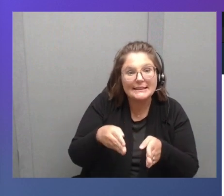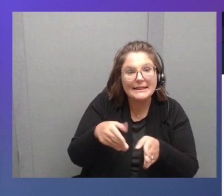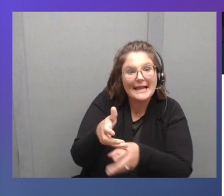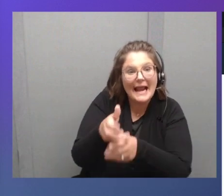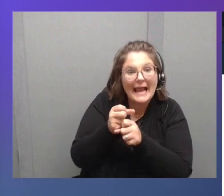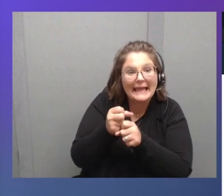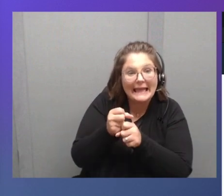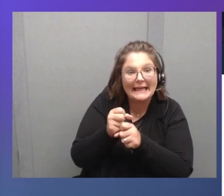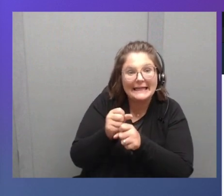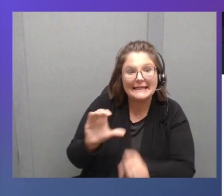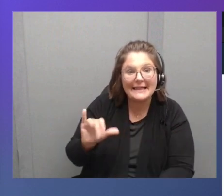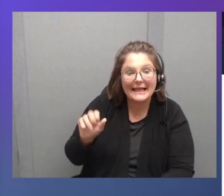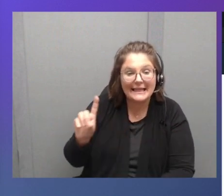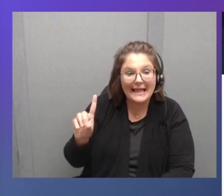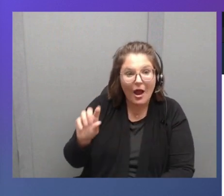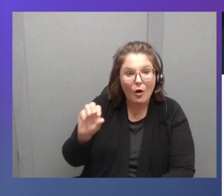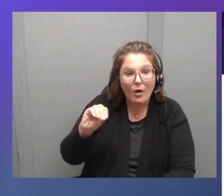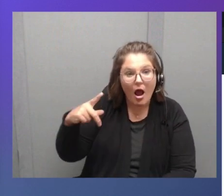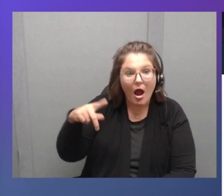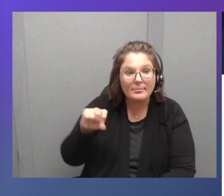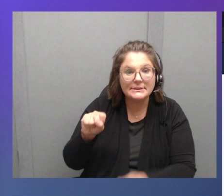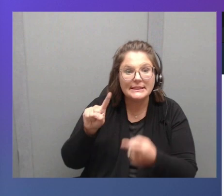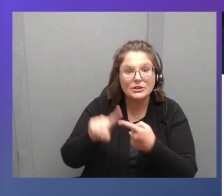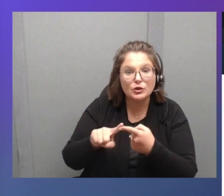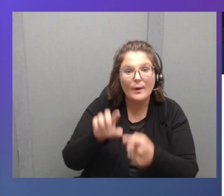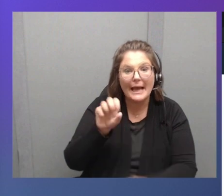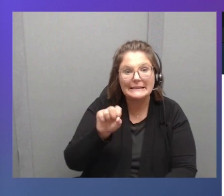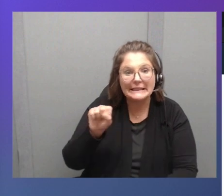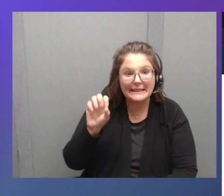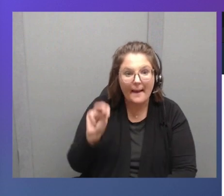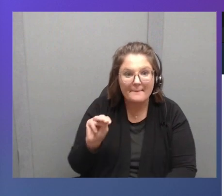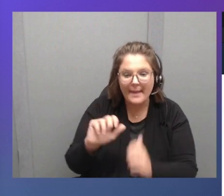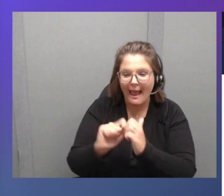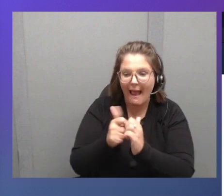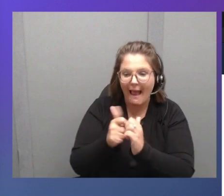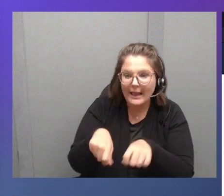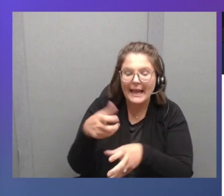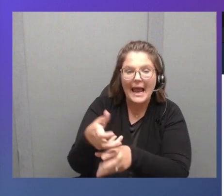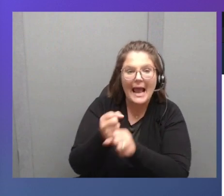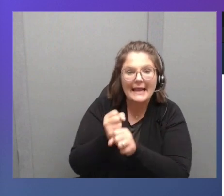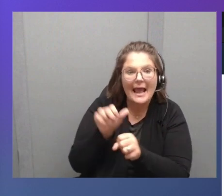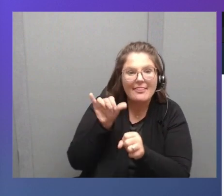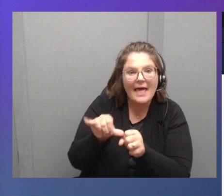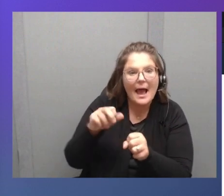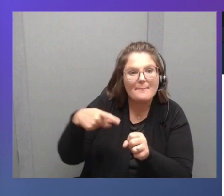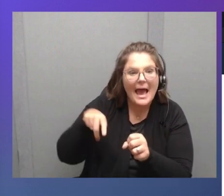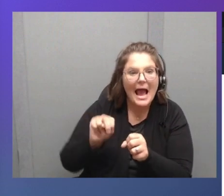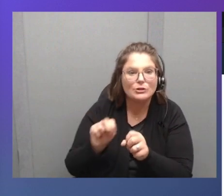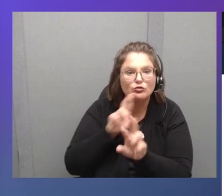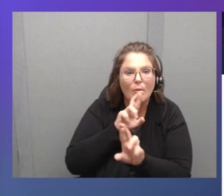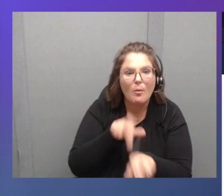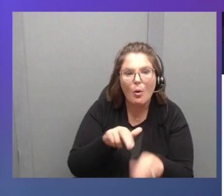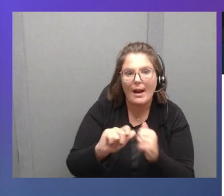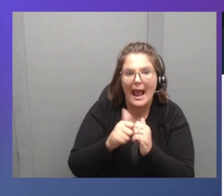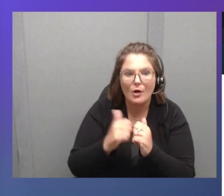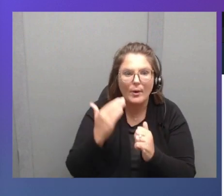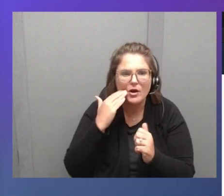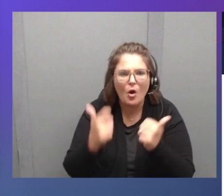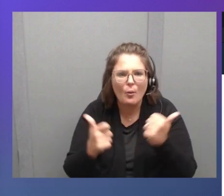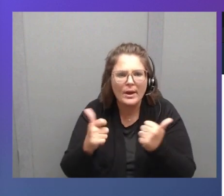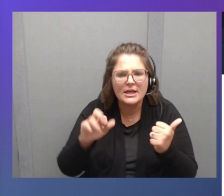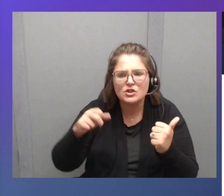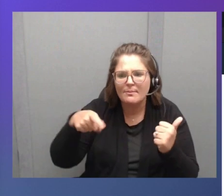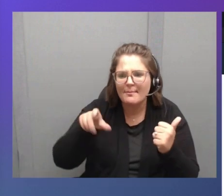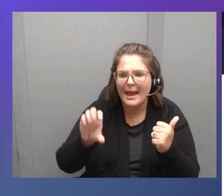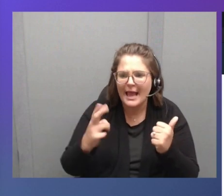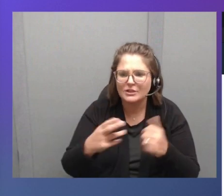Ops domain are specific to SSM. And hey, how can I get those patch compliance reports? How do I know what patched when and what's missing?